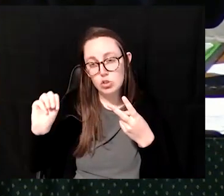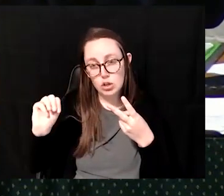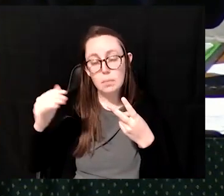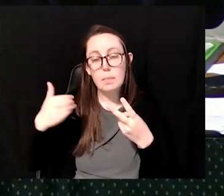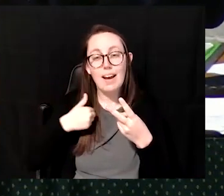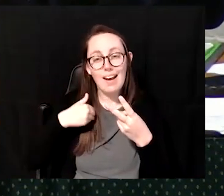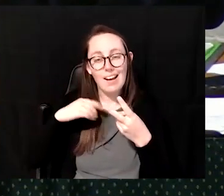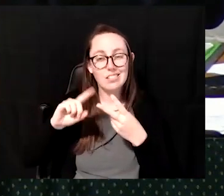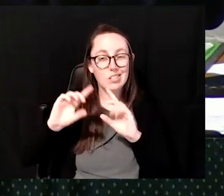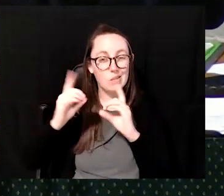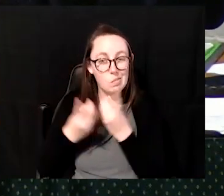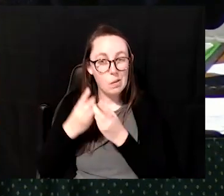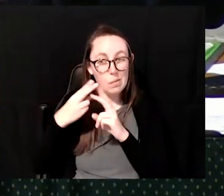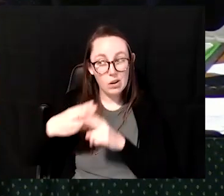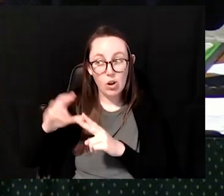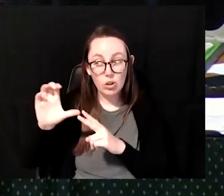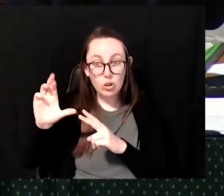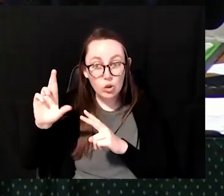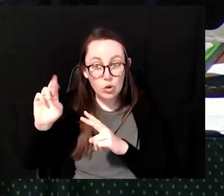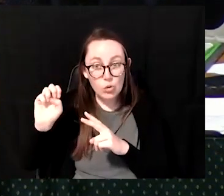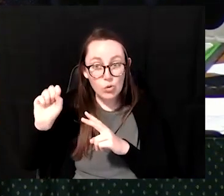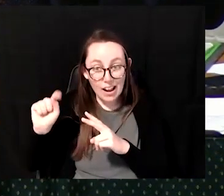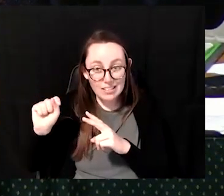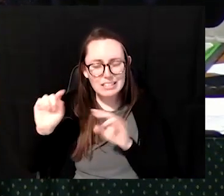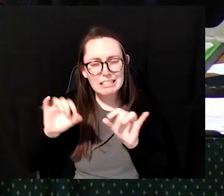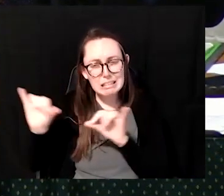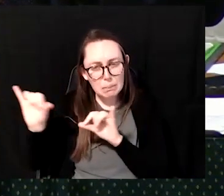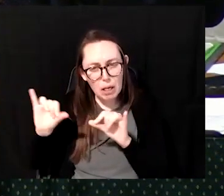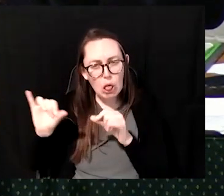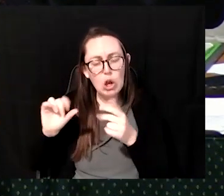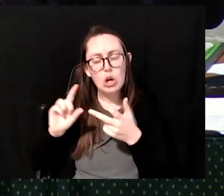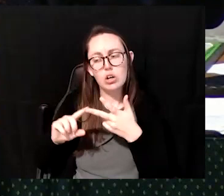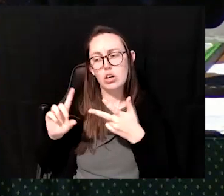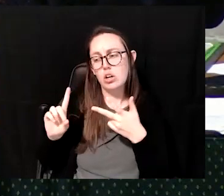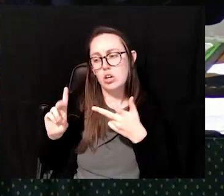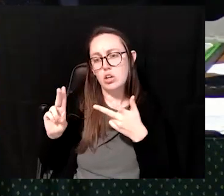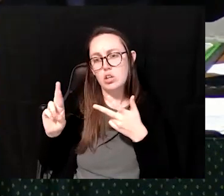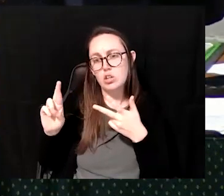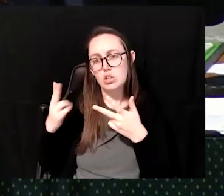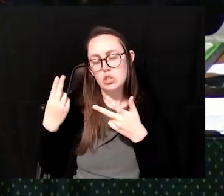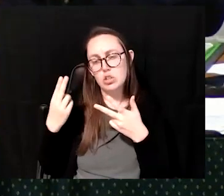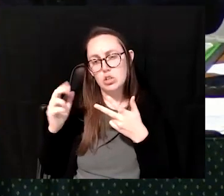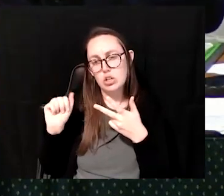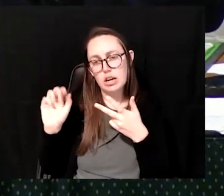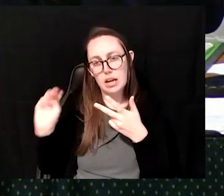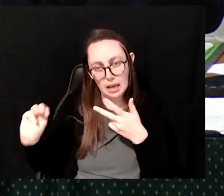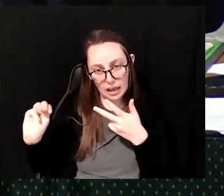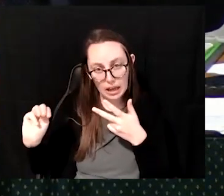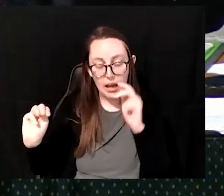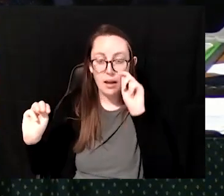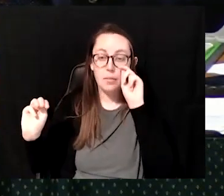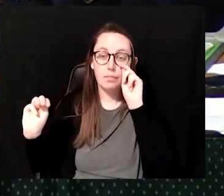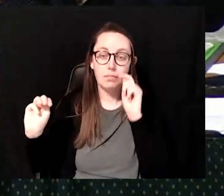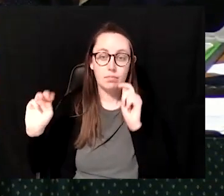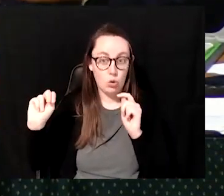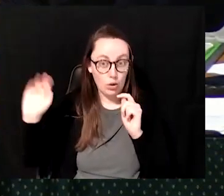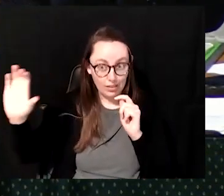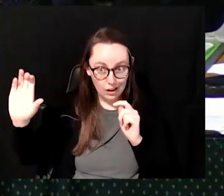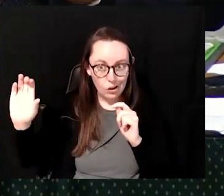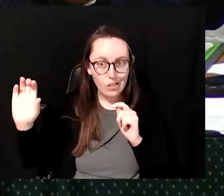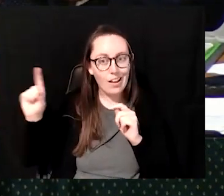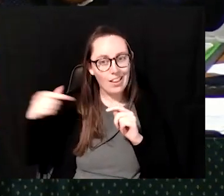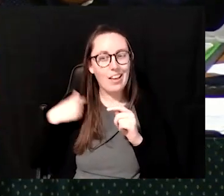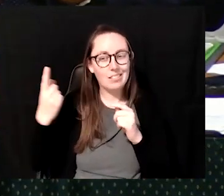other day as an example um and I believe from John the Boulder Colorado John's previous employer is also doing something